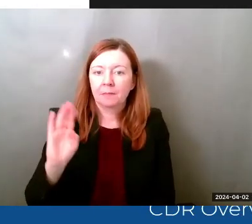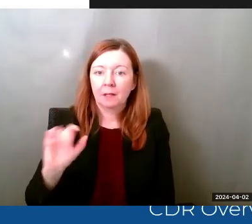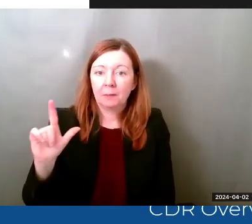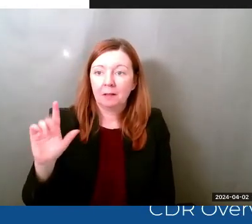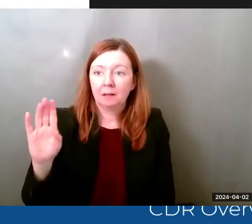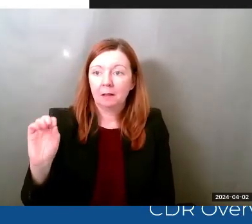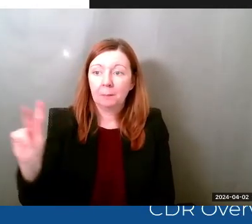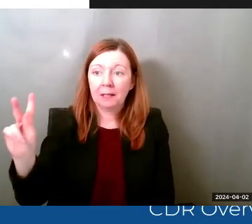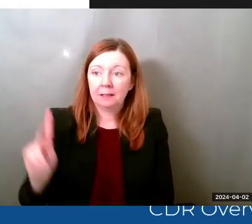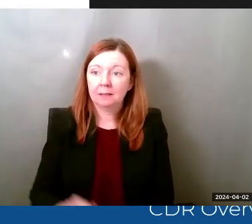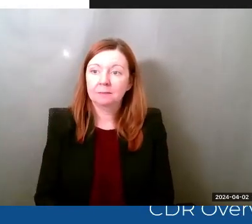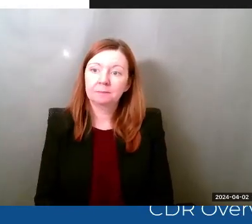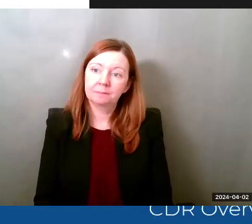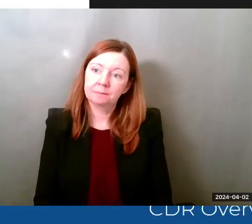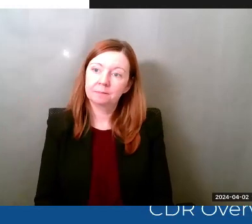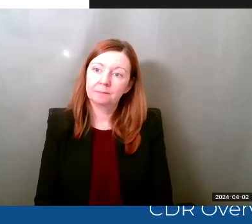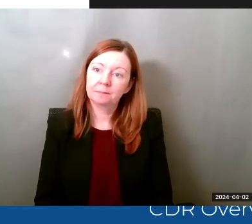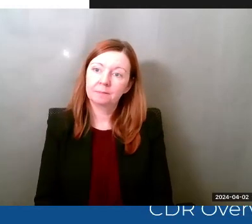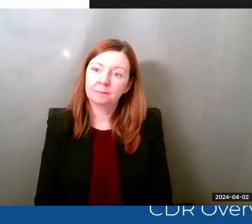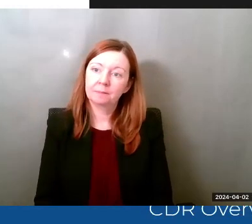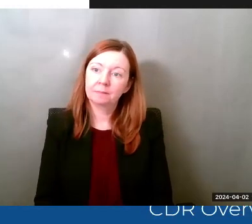Beck.